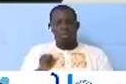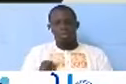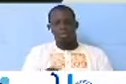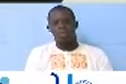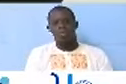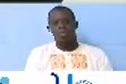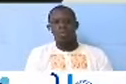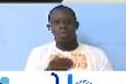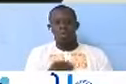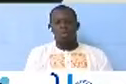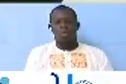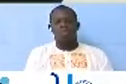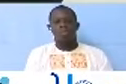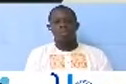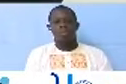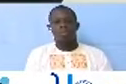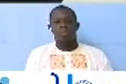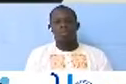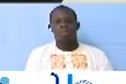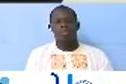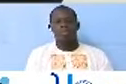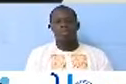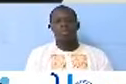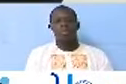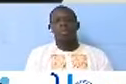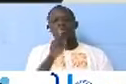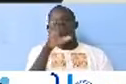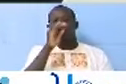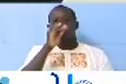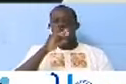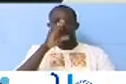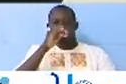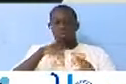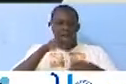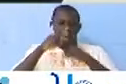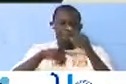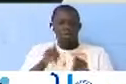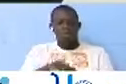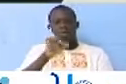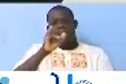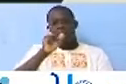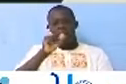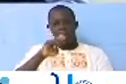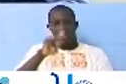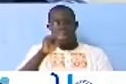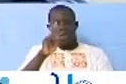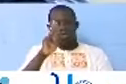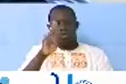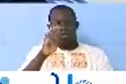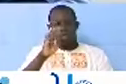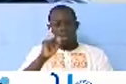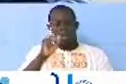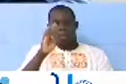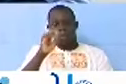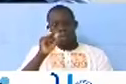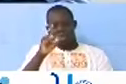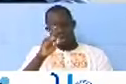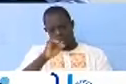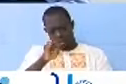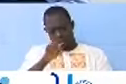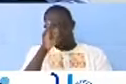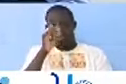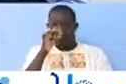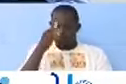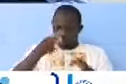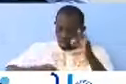confirm with the witness. Are you referring to the Yankuba Baji case that is currently going on at the High Court? Chairman, come and follow me. For Ning,